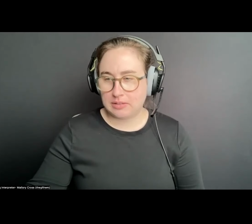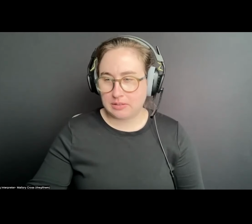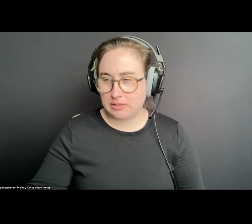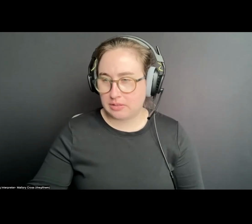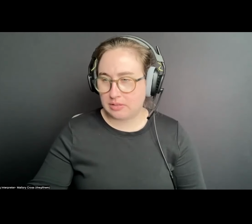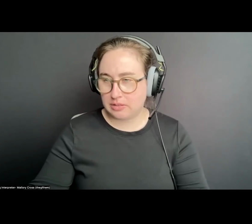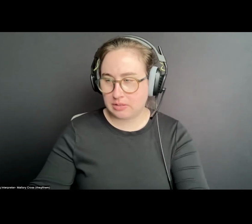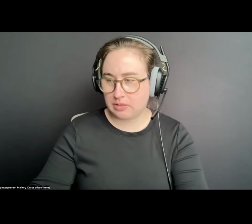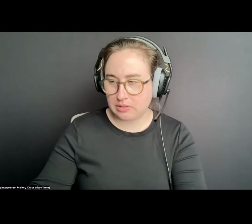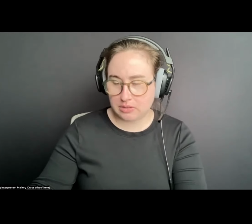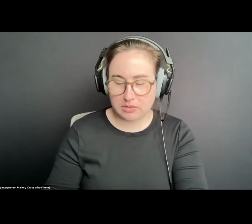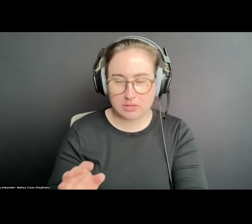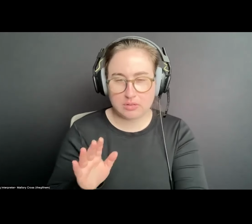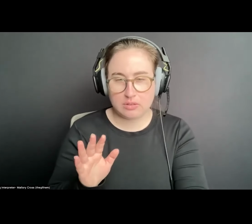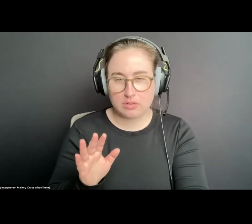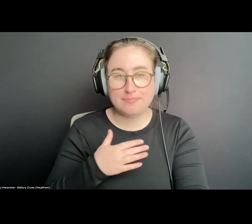you're gonna generate